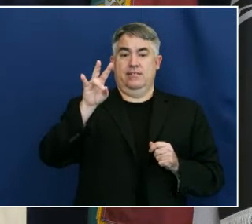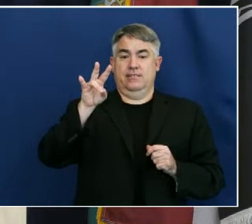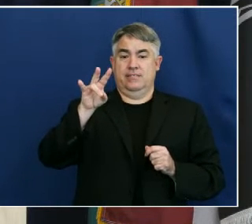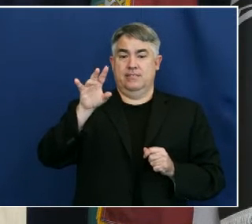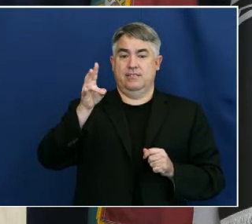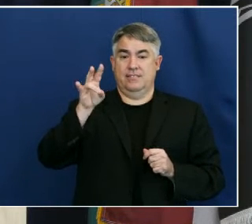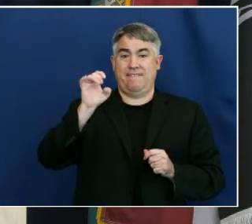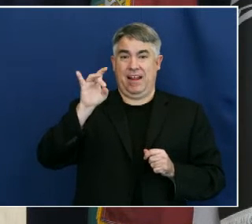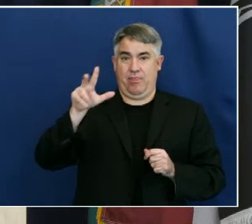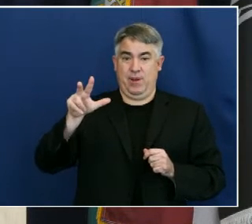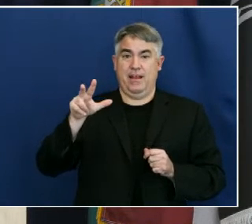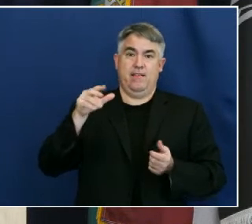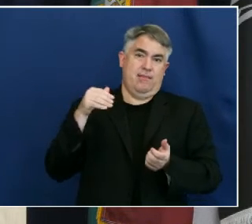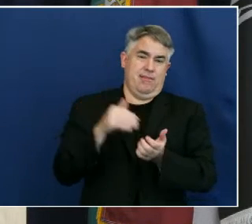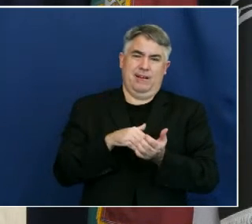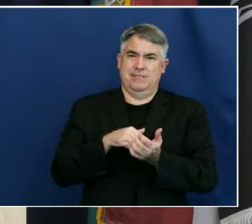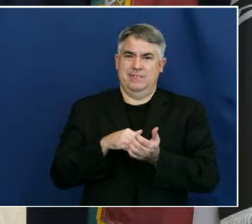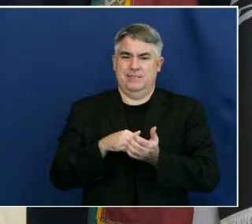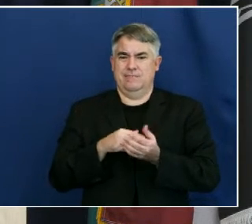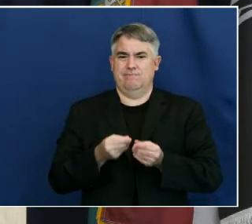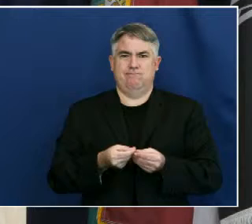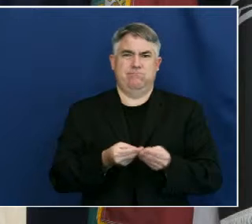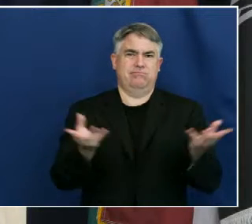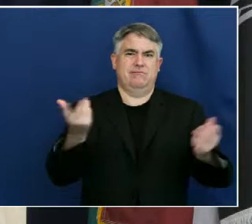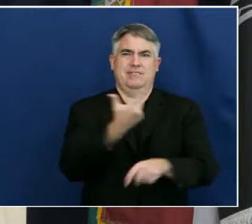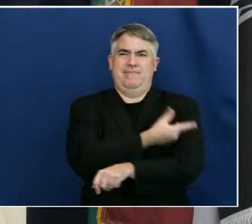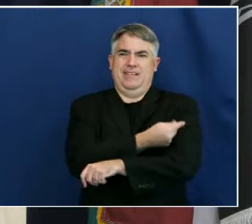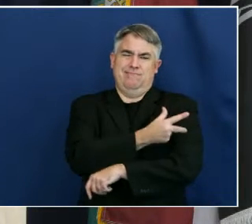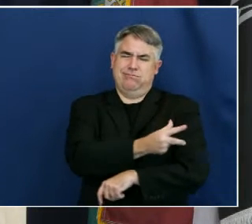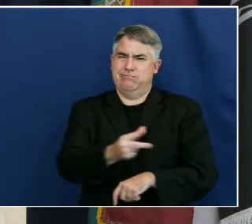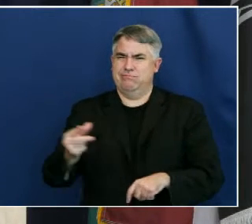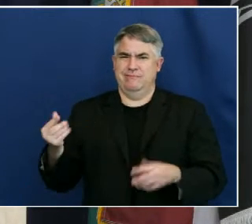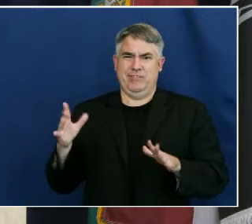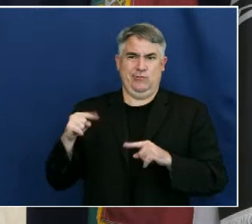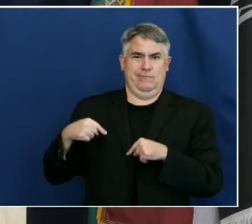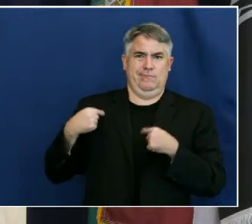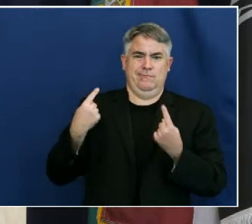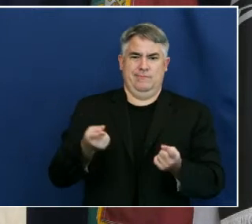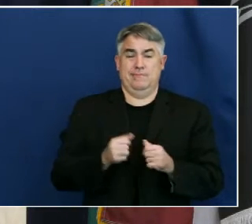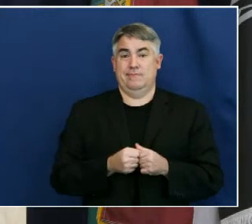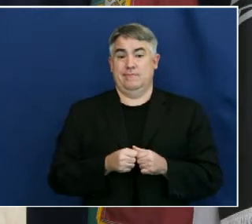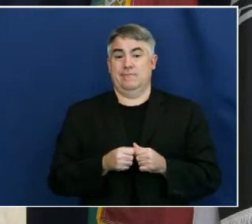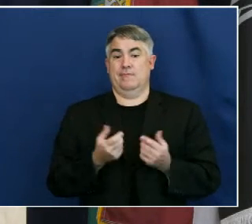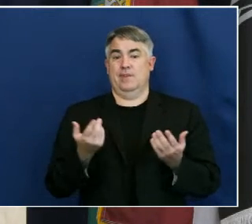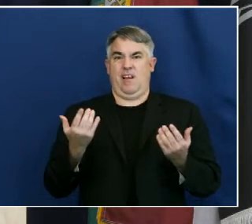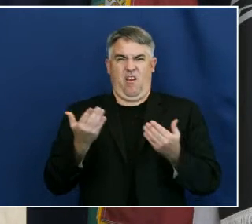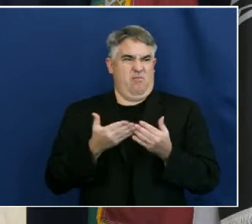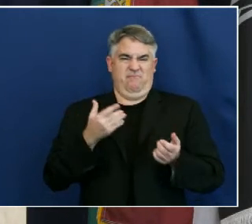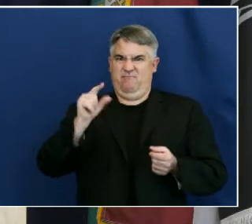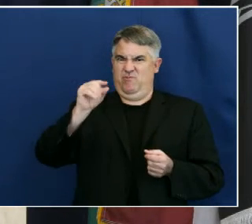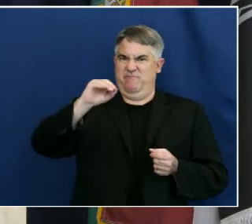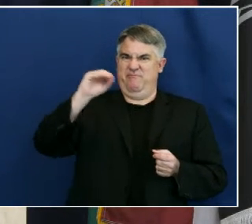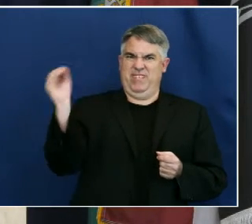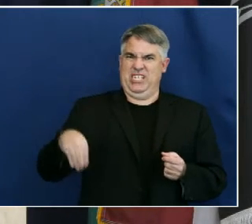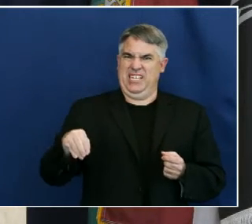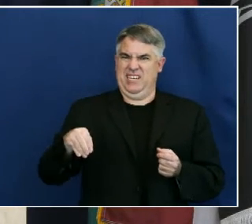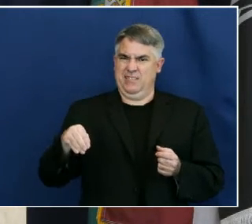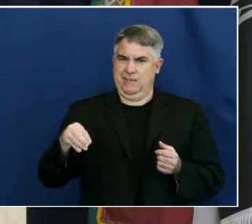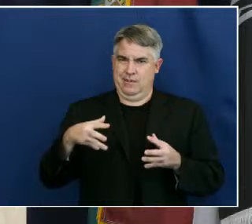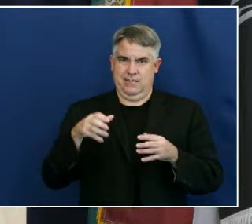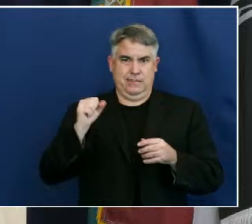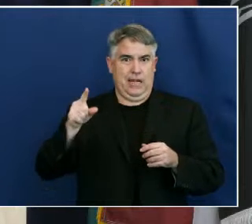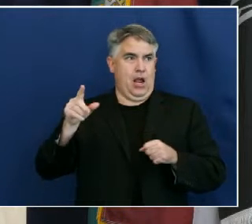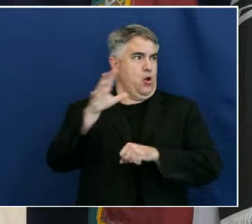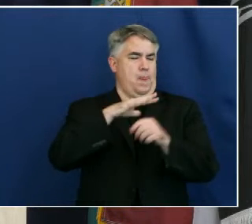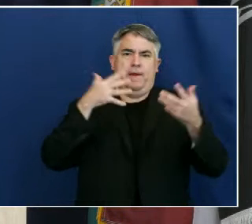783,000 vaccines administered, which means that 1 in 5 San Diegans, 20% of San Diegans, have received at least that initial